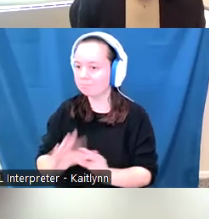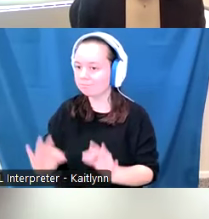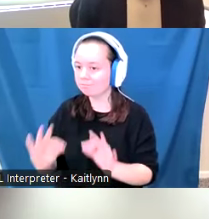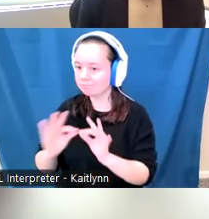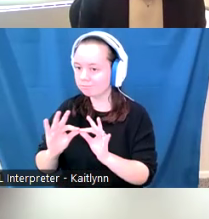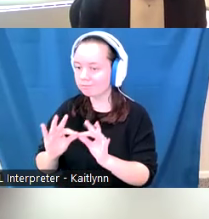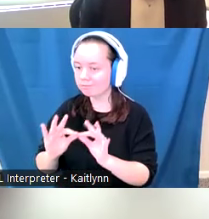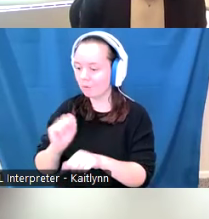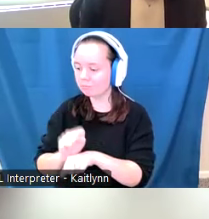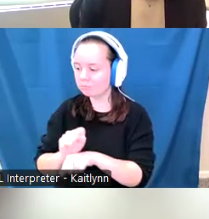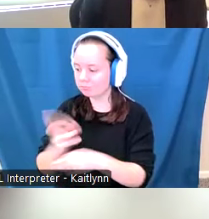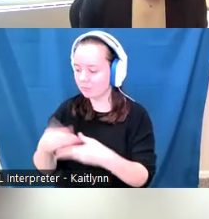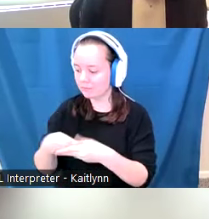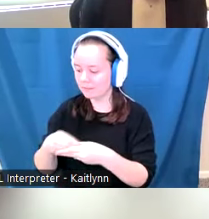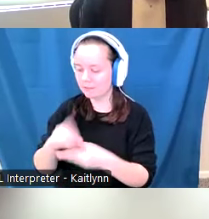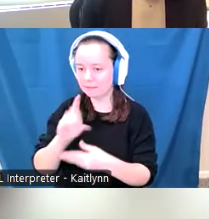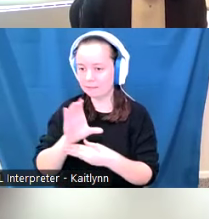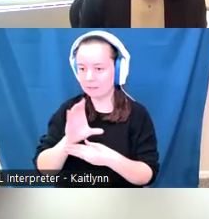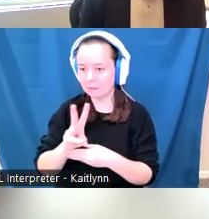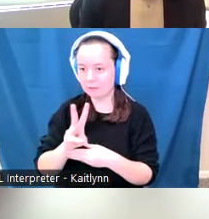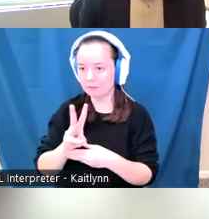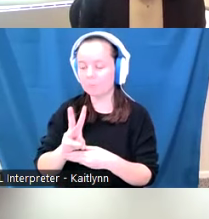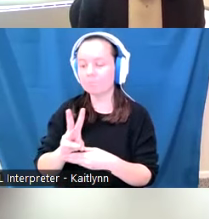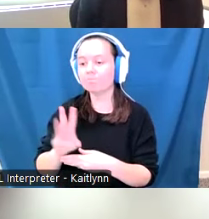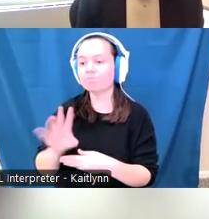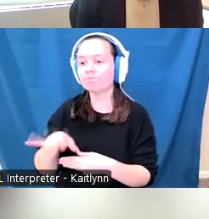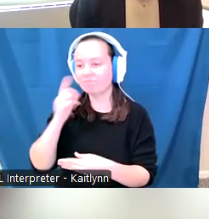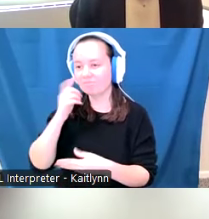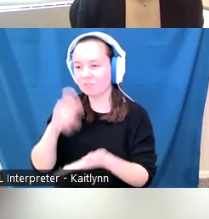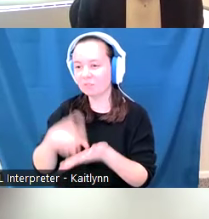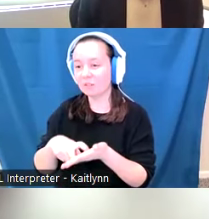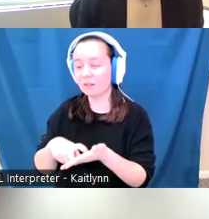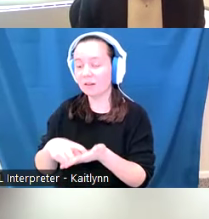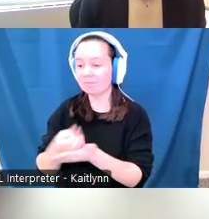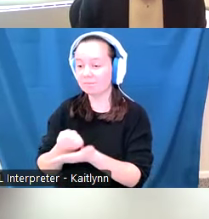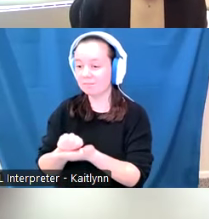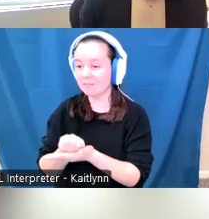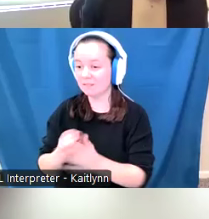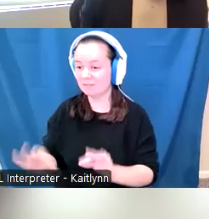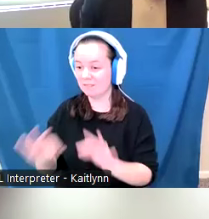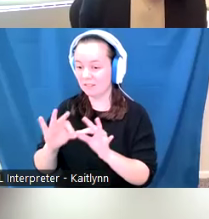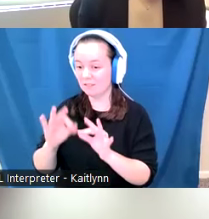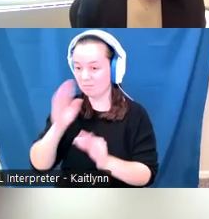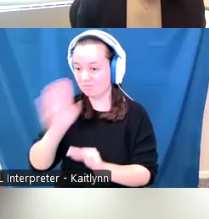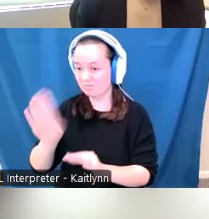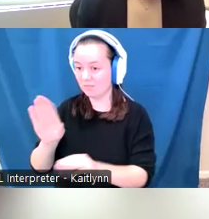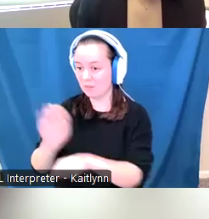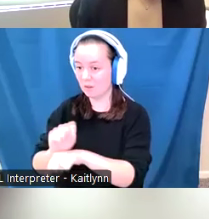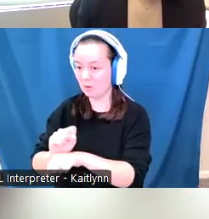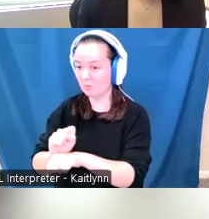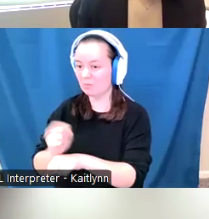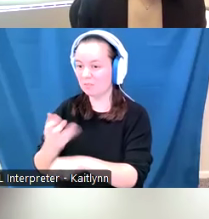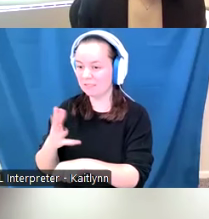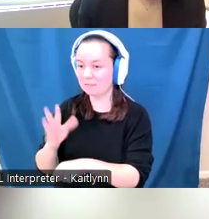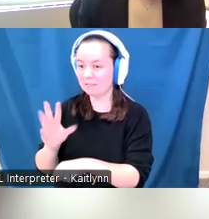professionals. And one estimate finds that the economic value of this care is about $600 billion. Next slide,